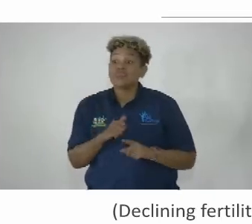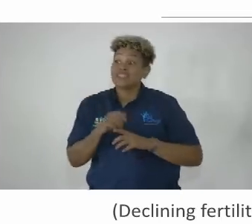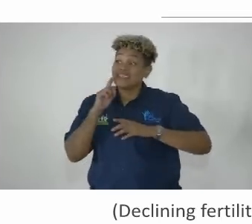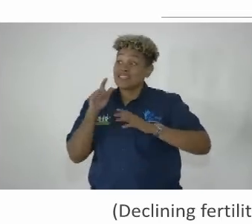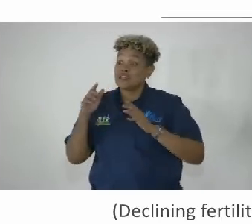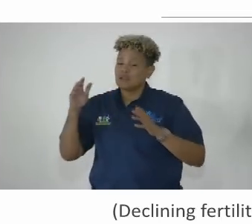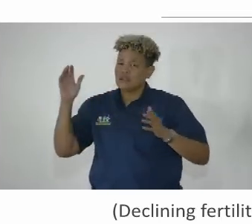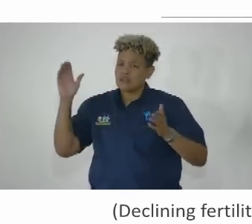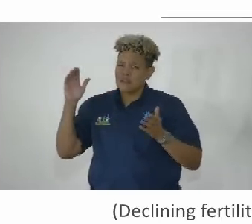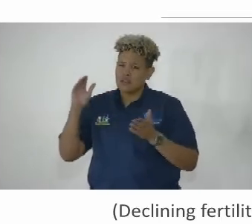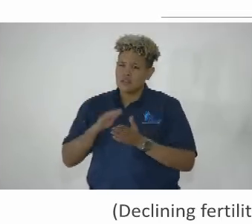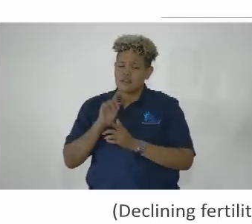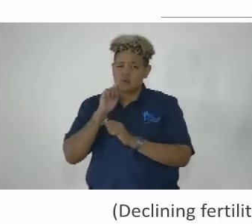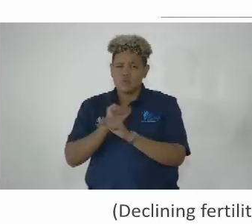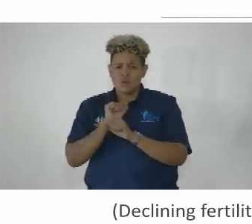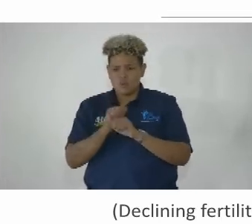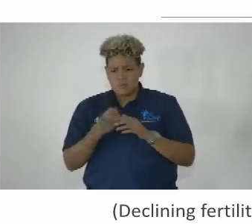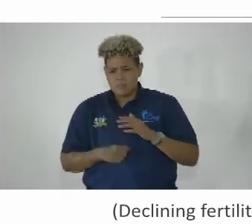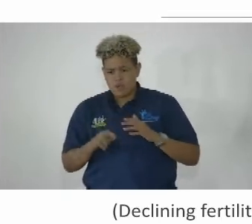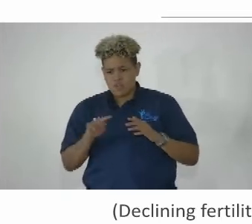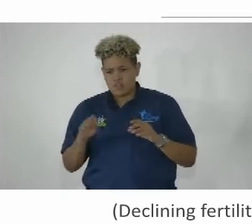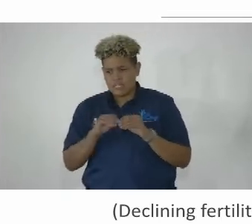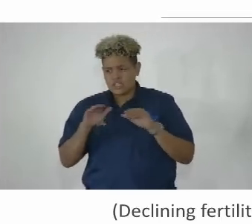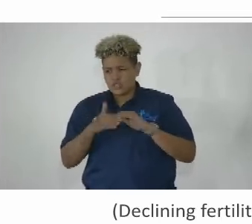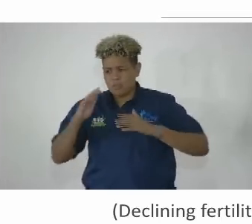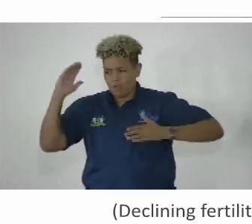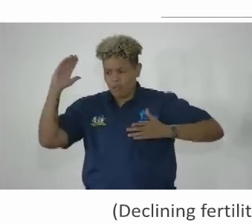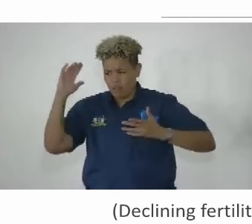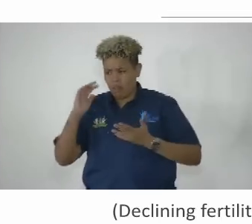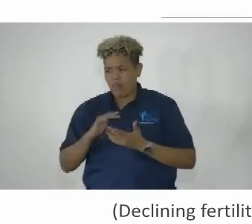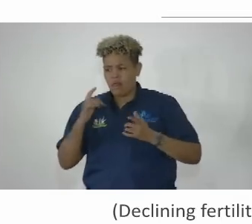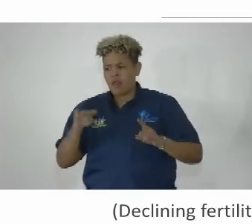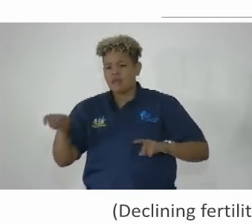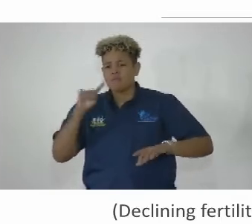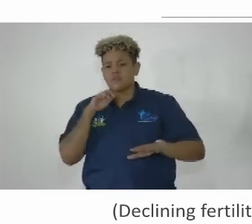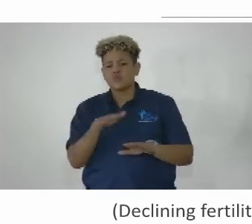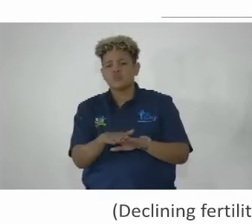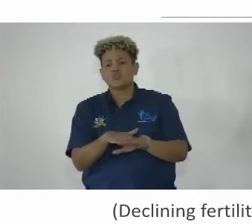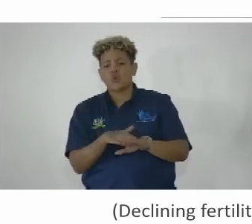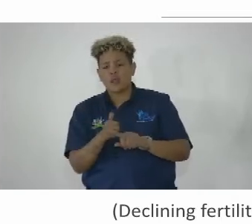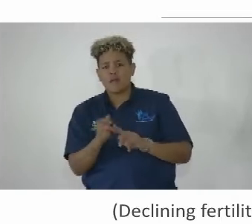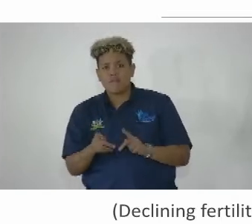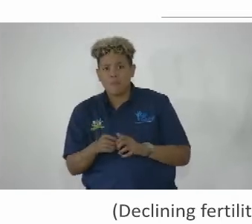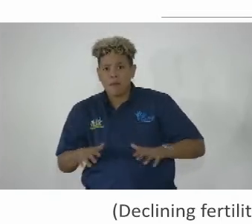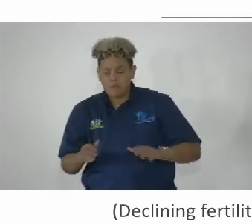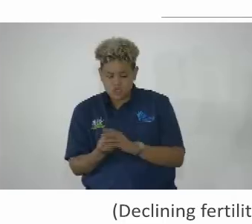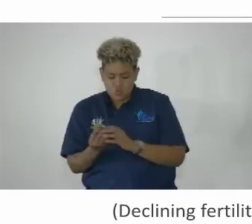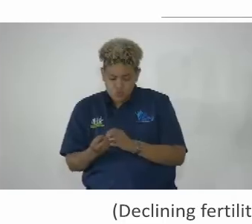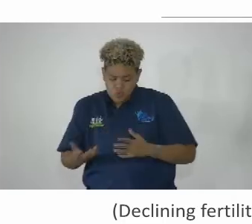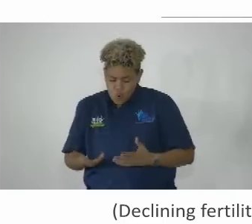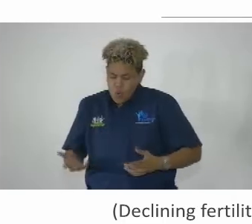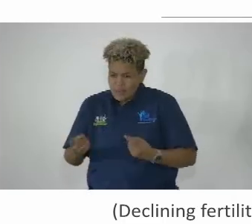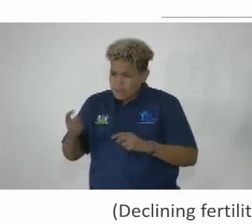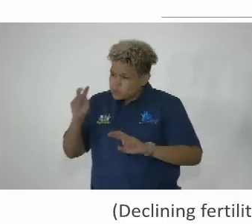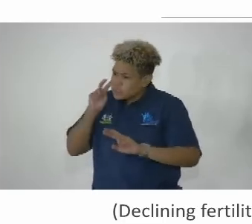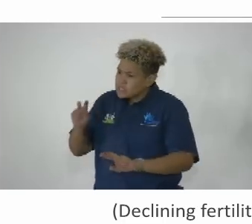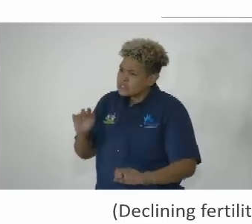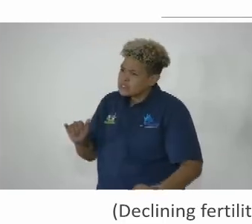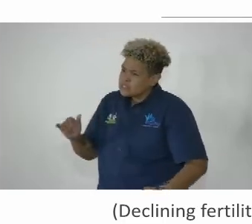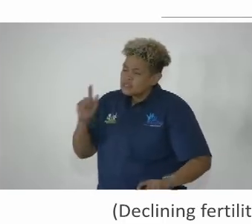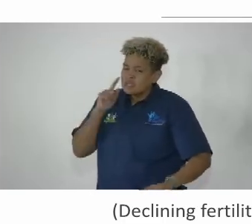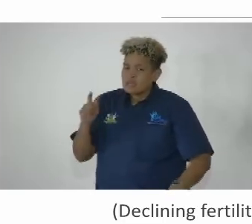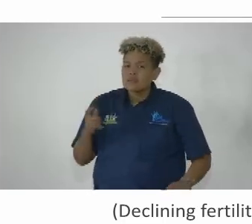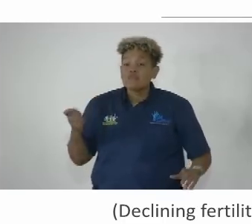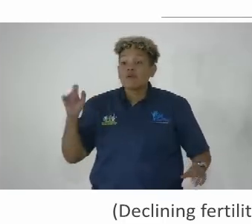declining birth rates in Jamaica, the slowing of the population growth, you see that we have moved